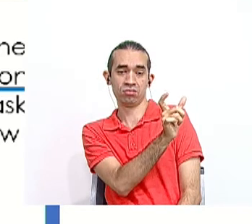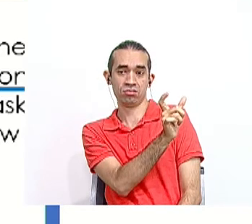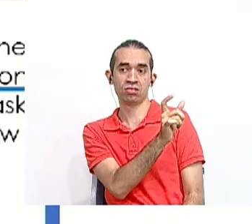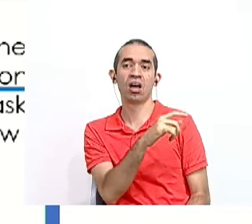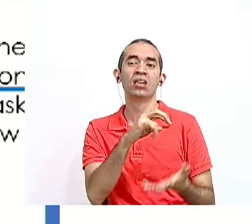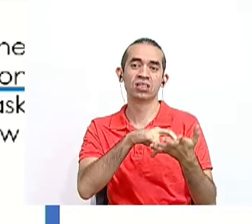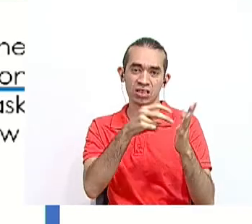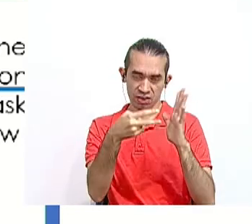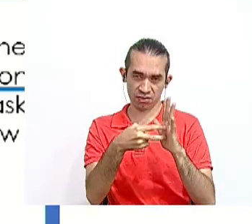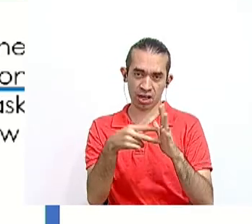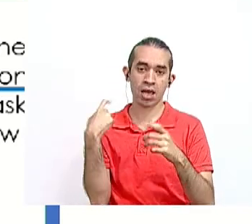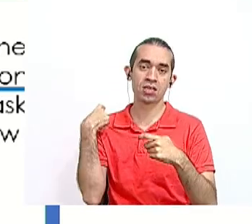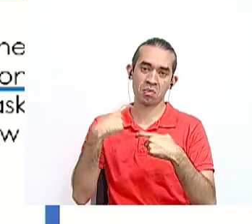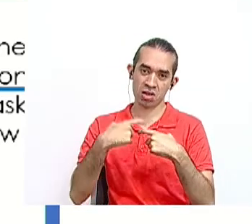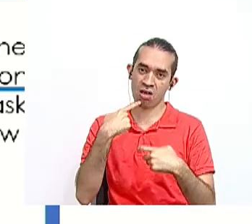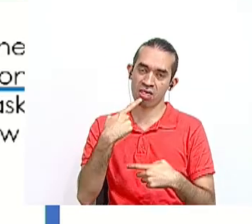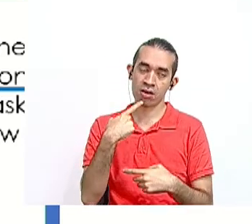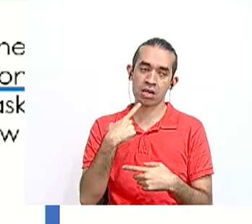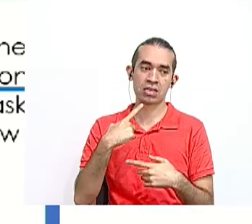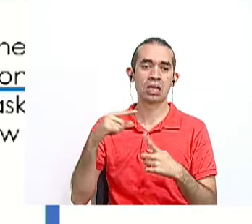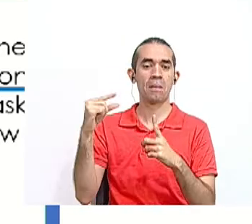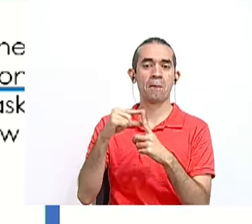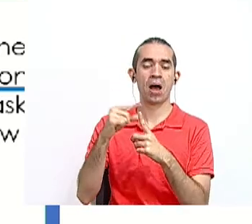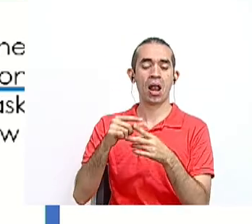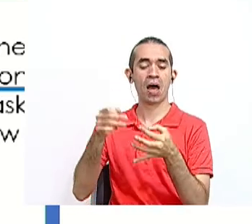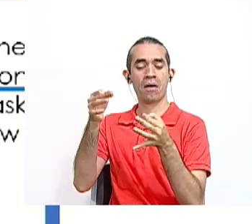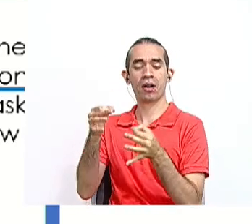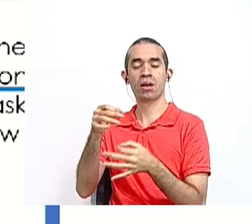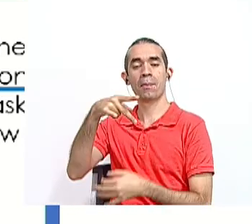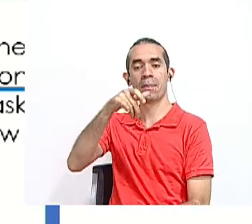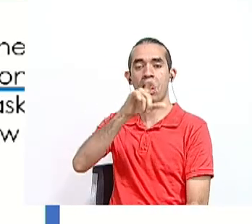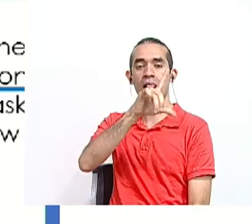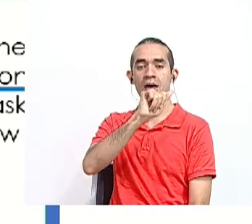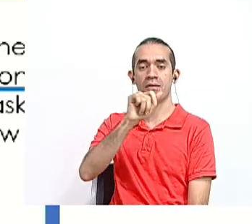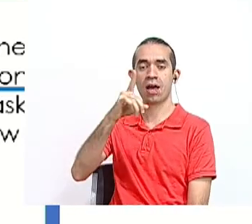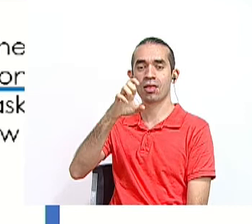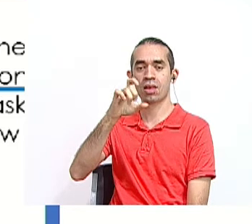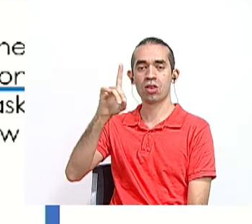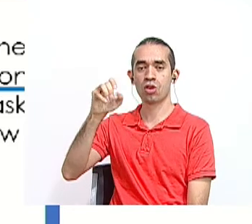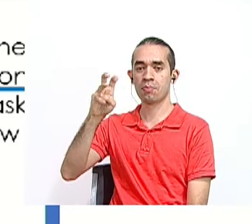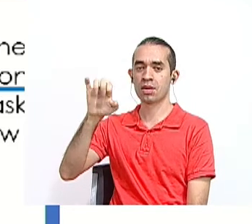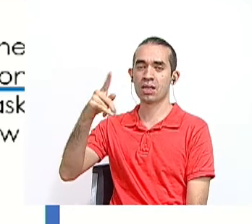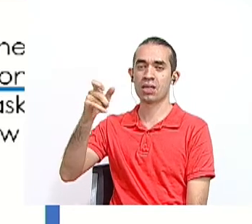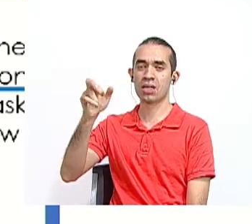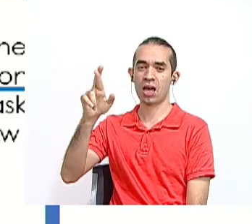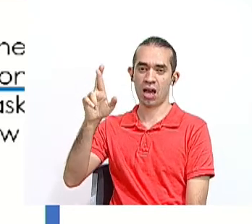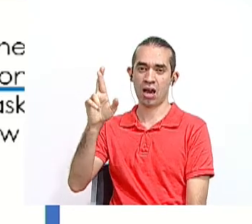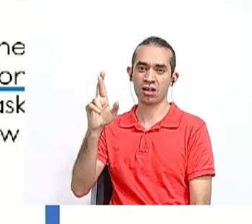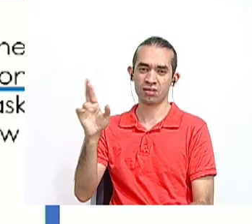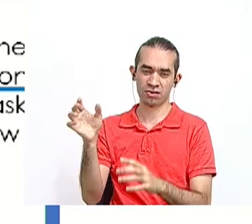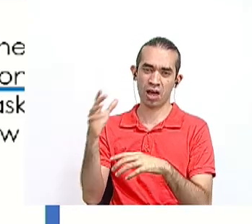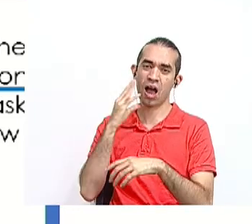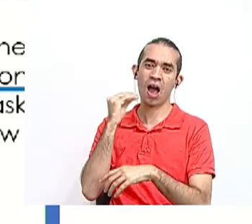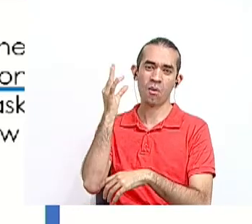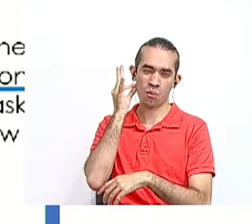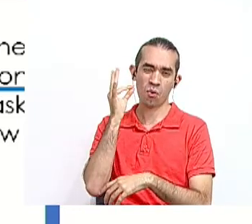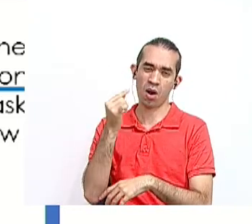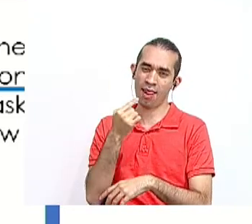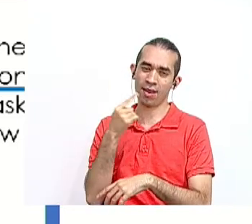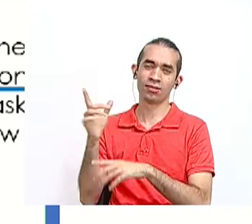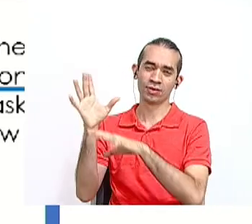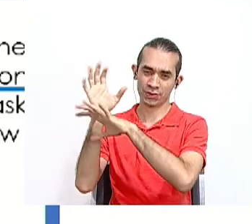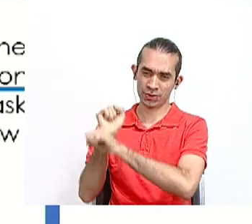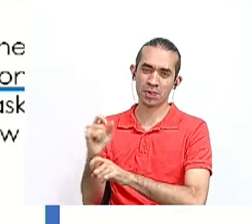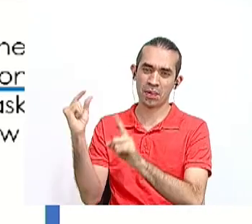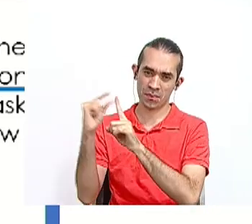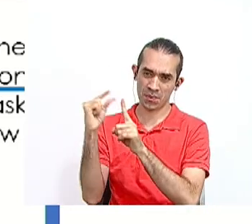basically a word that you use only on special occasions. I remember my grandma used to say dominguear, like when you